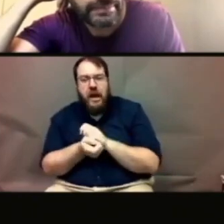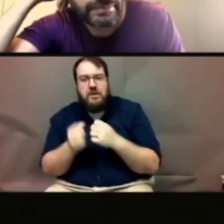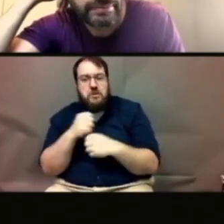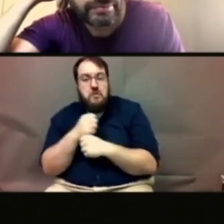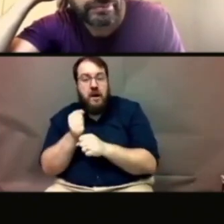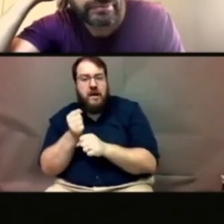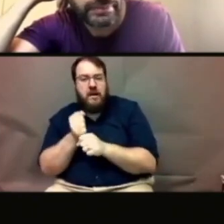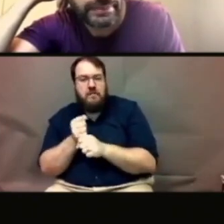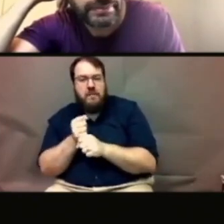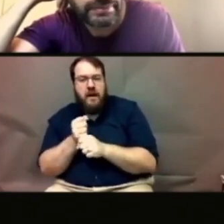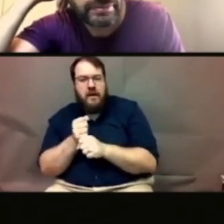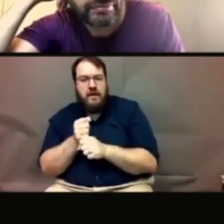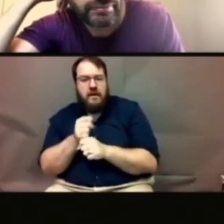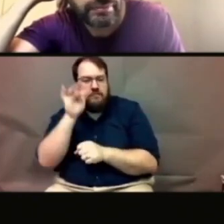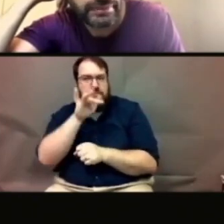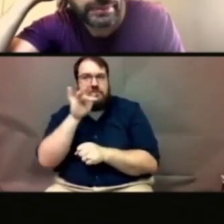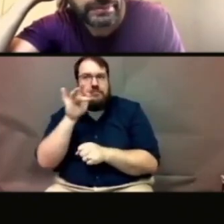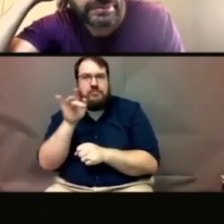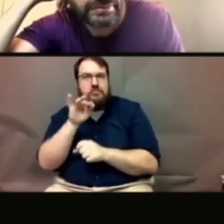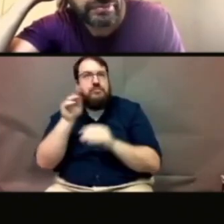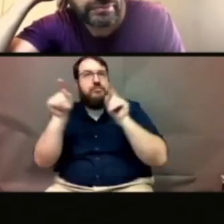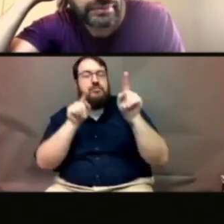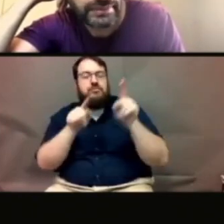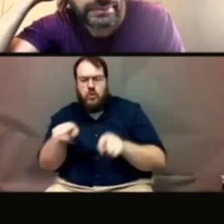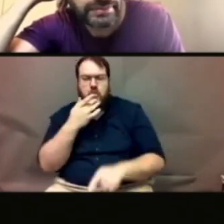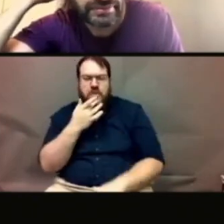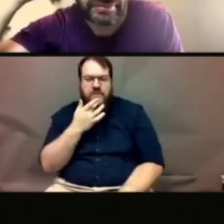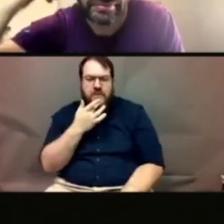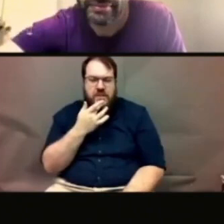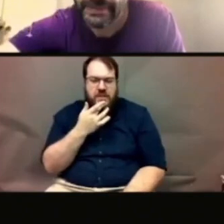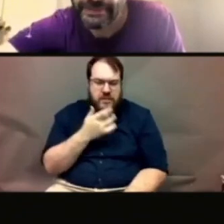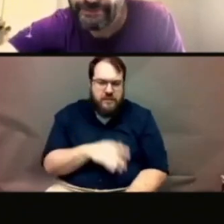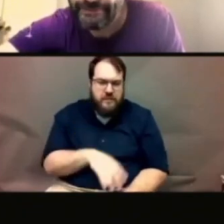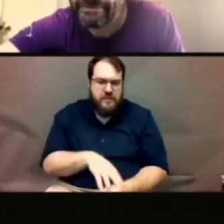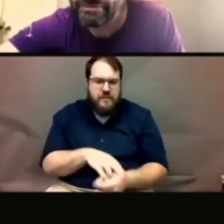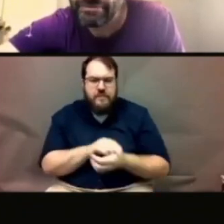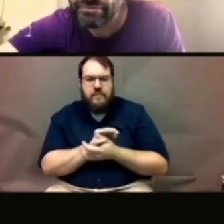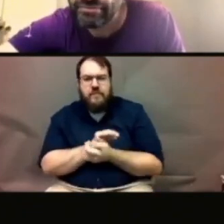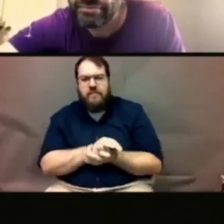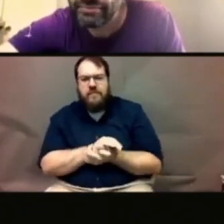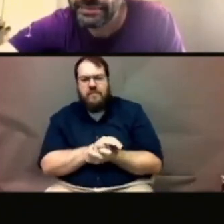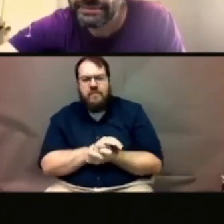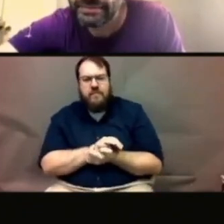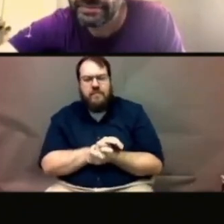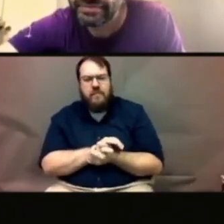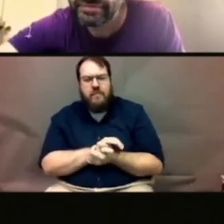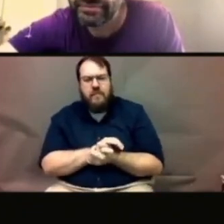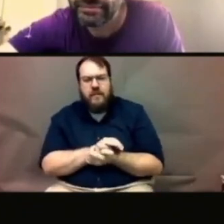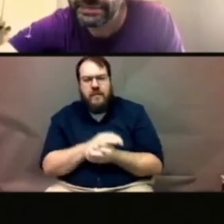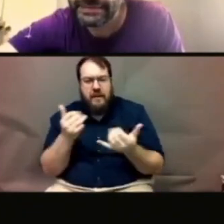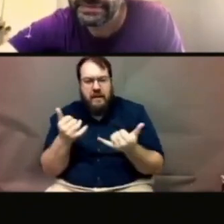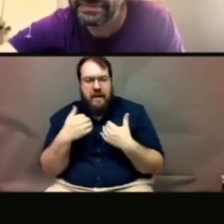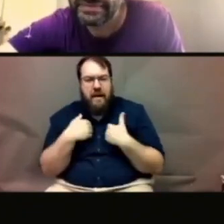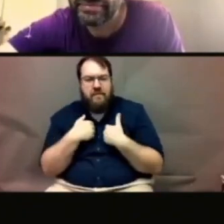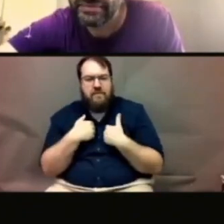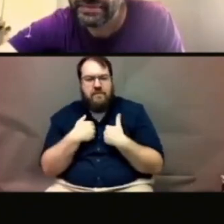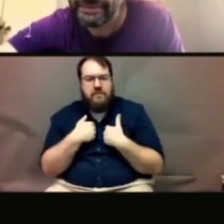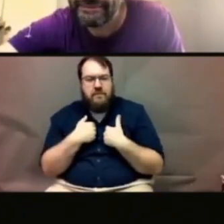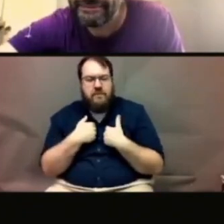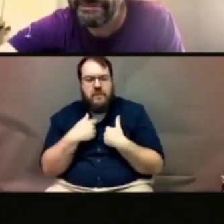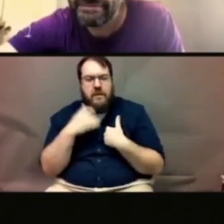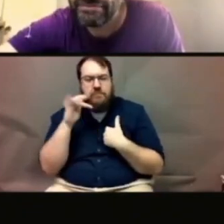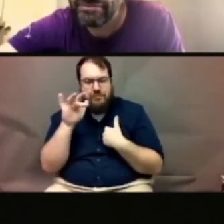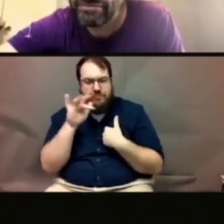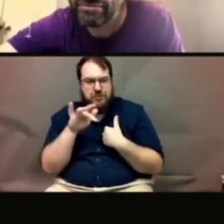different keys. I actually have this fruit catcher built too. I can't believe I didn't bring it to show. So now I just have to press